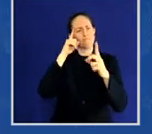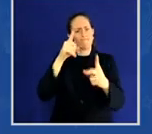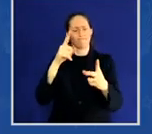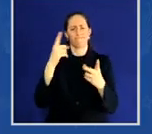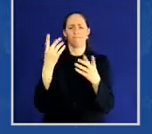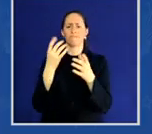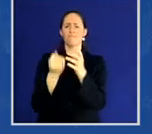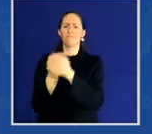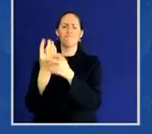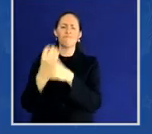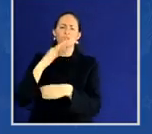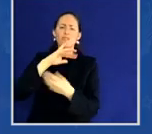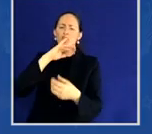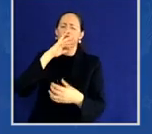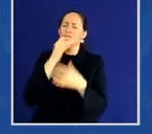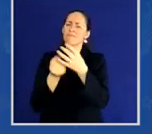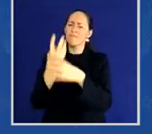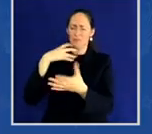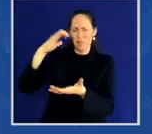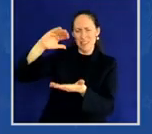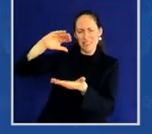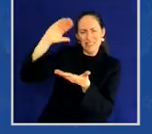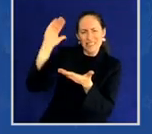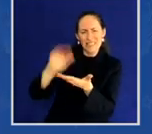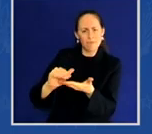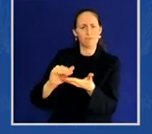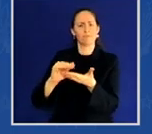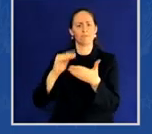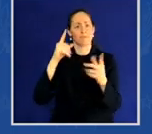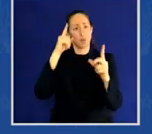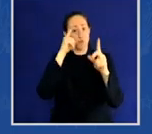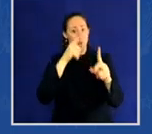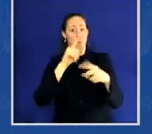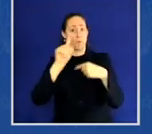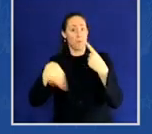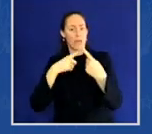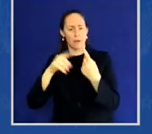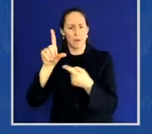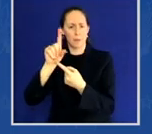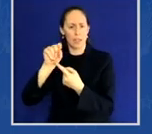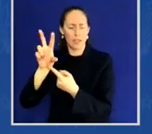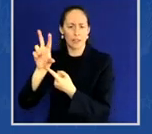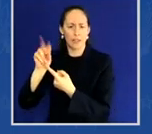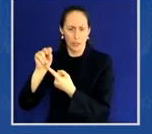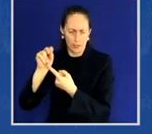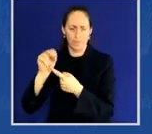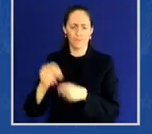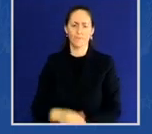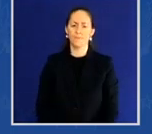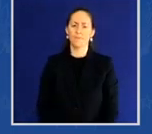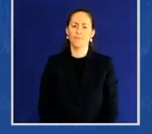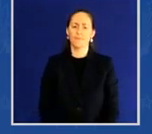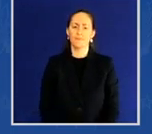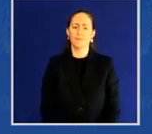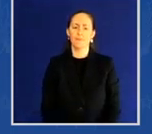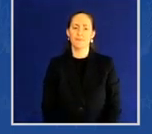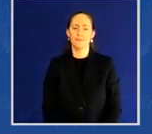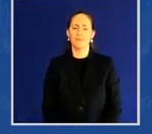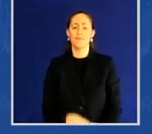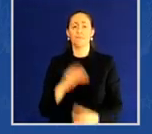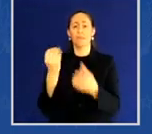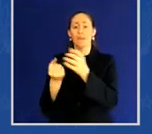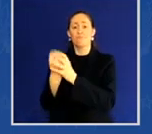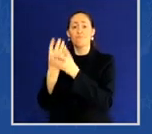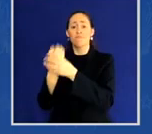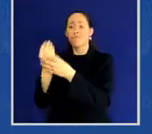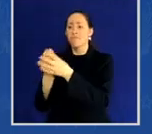by 2030. And most of that, of those emissions in this country, come from transportation. But